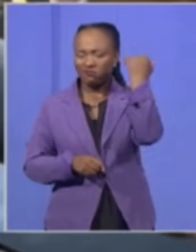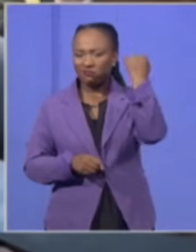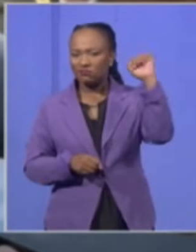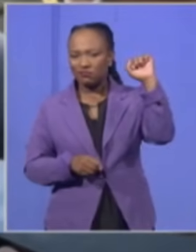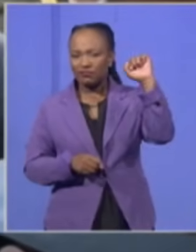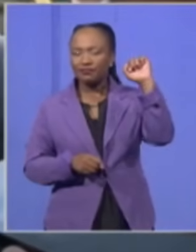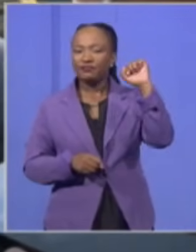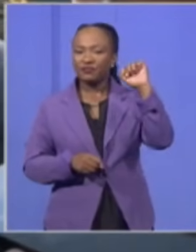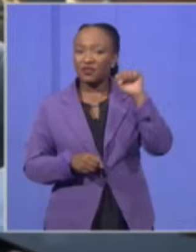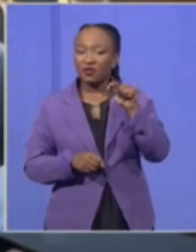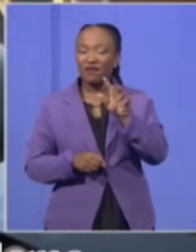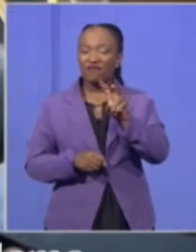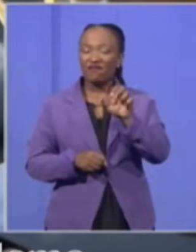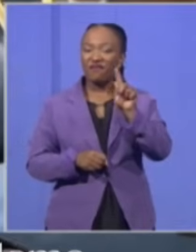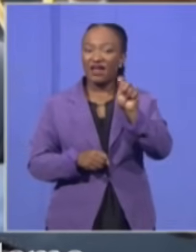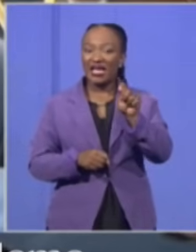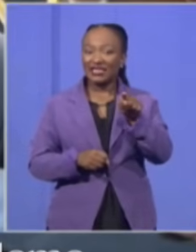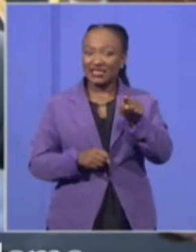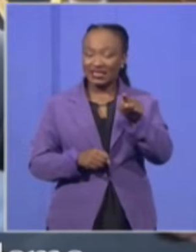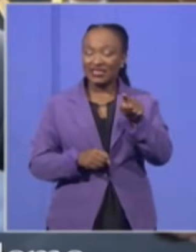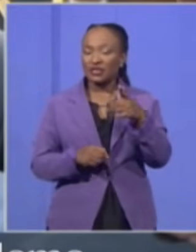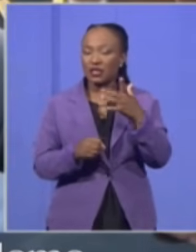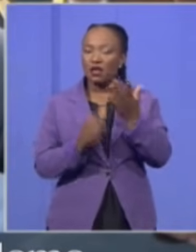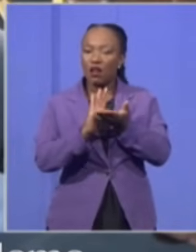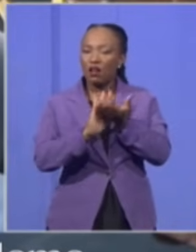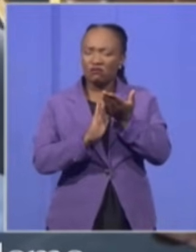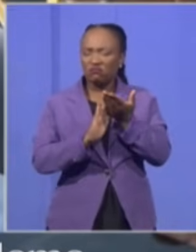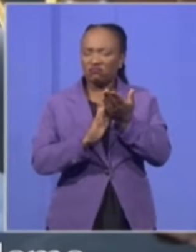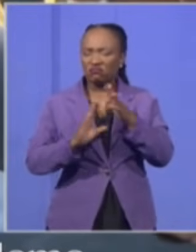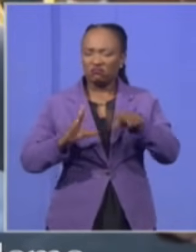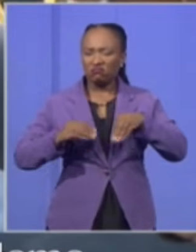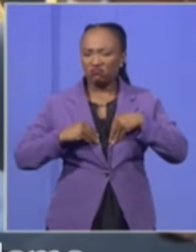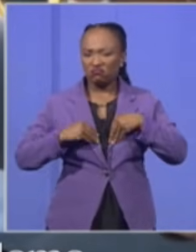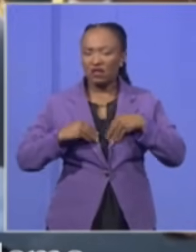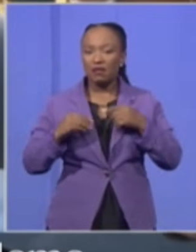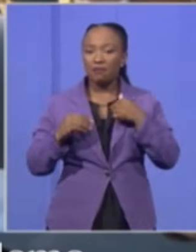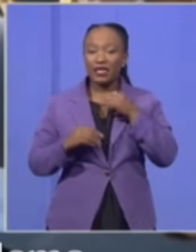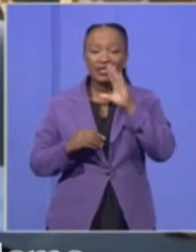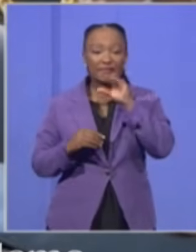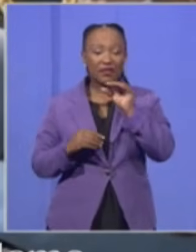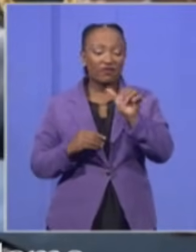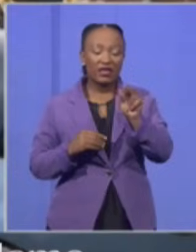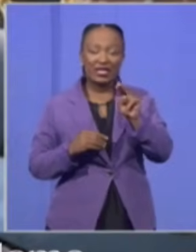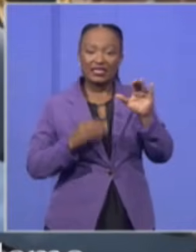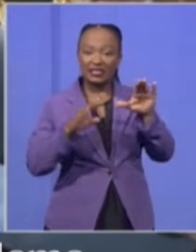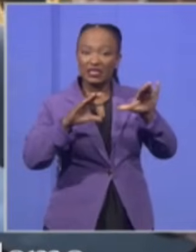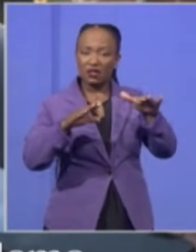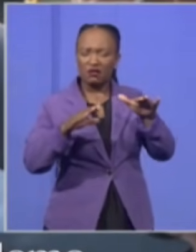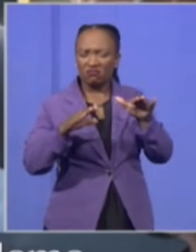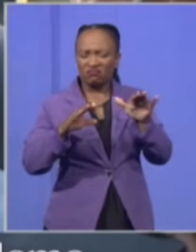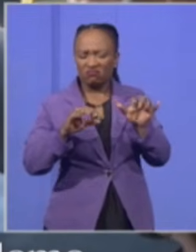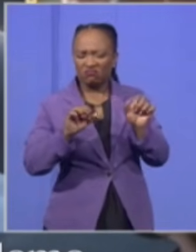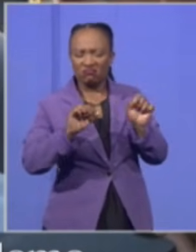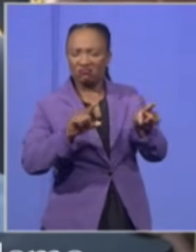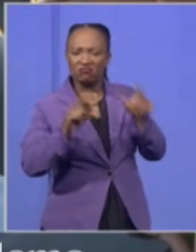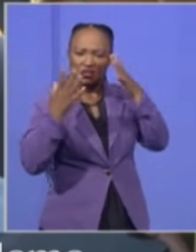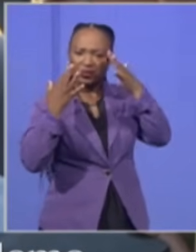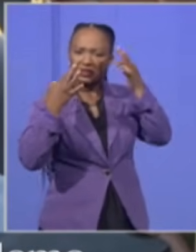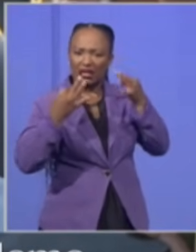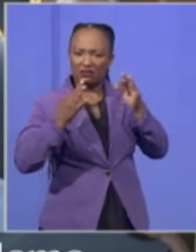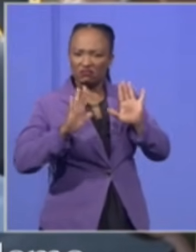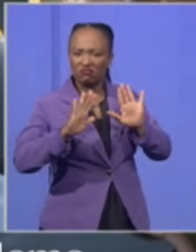the VAT increase. As for the ANC, I cannot speak for the ANC. They will decide what to do as a